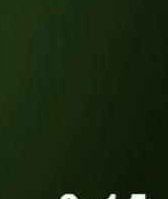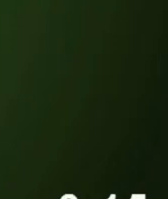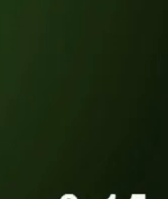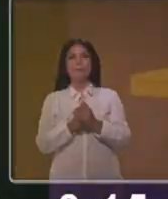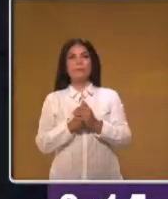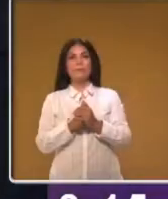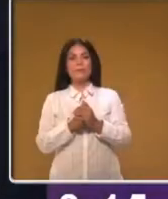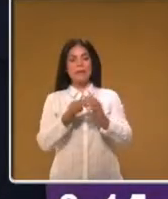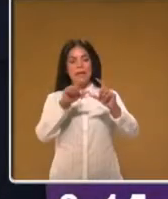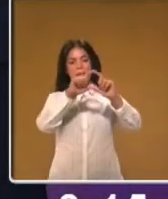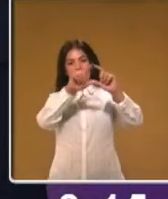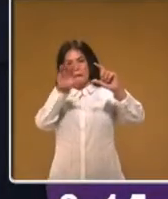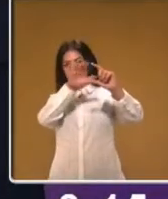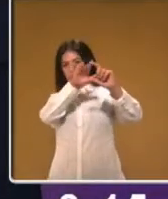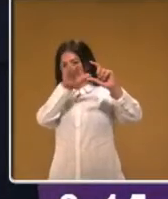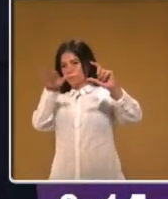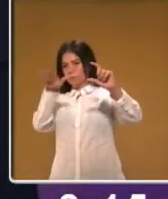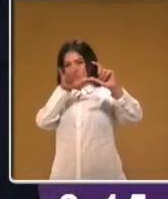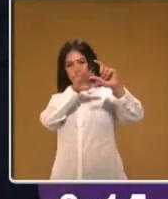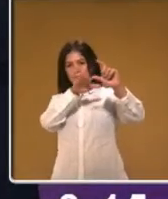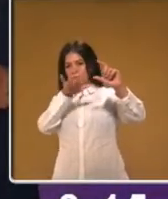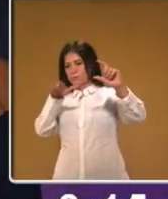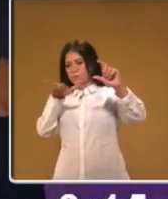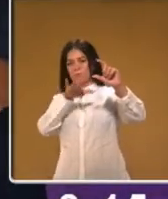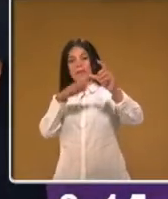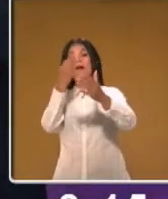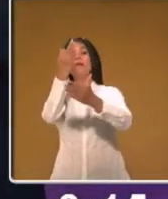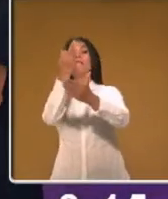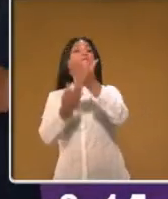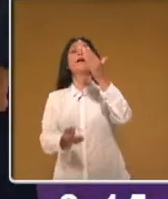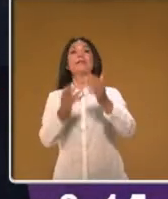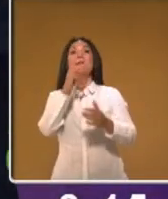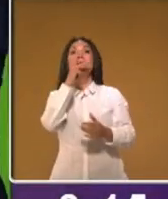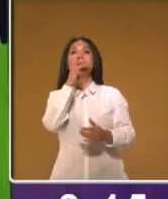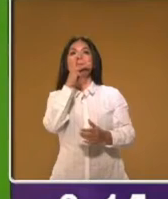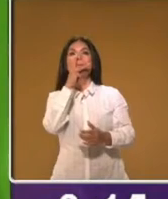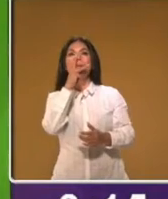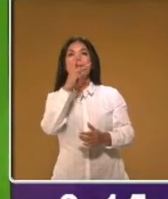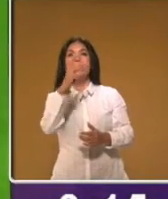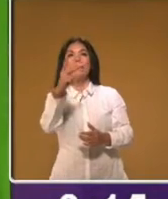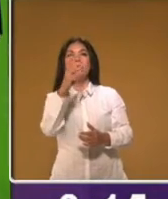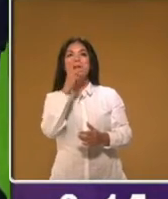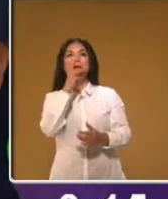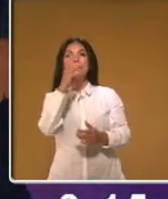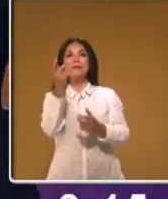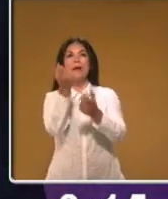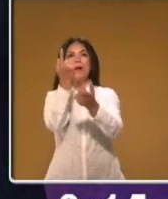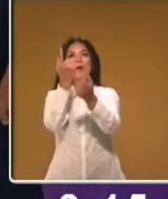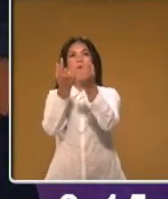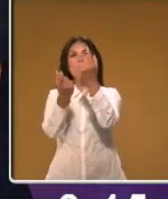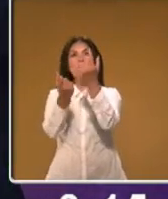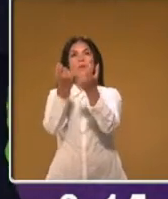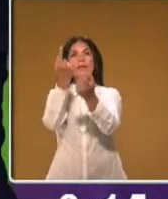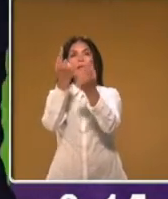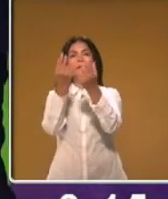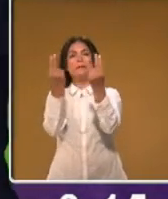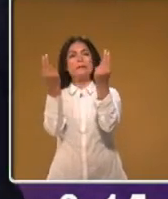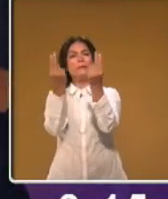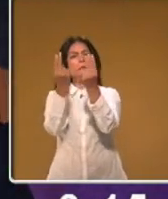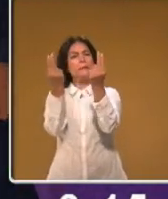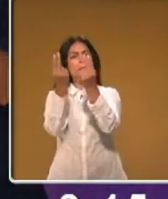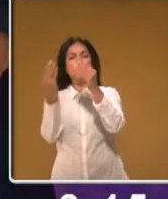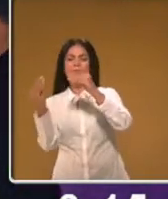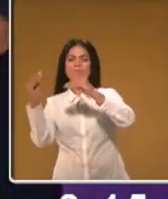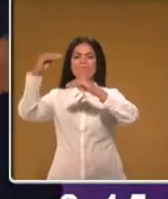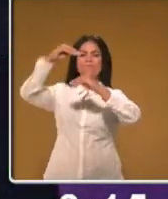Let's start with a very simple exercise. Let's remember some basic verbs and complete some sentences.